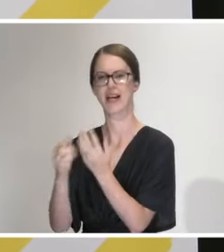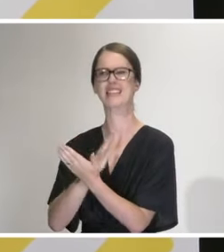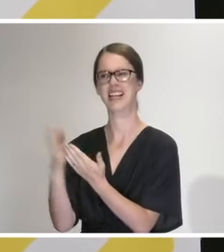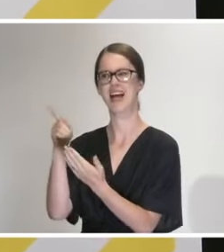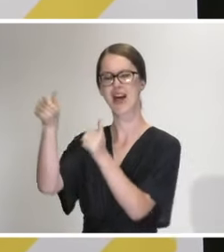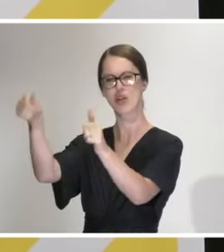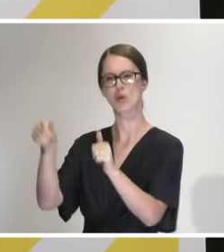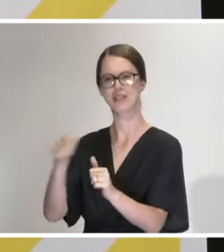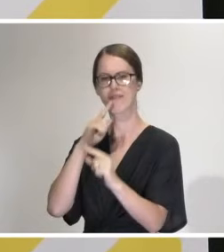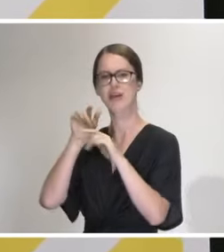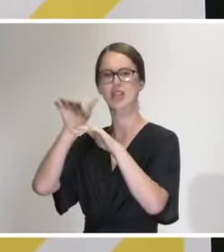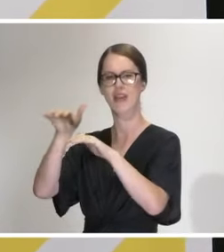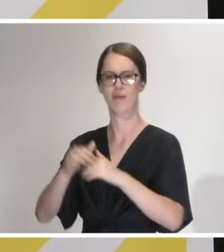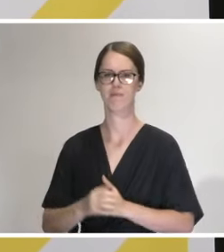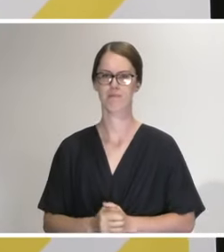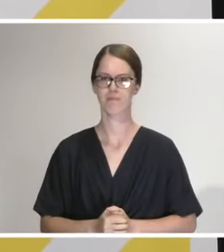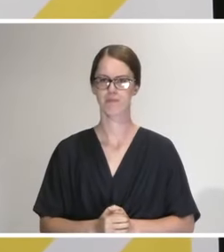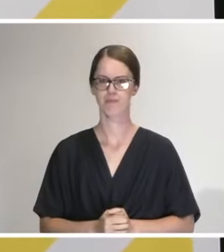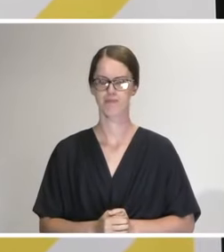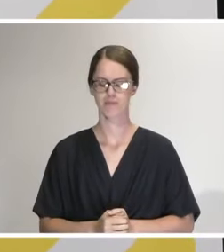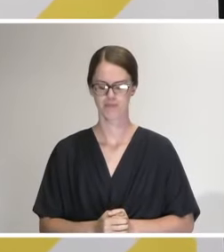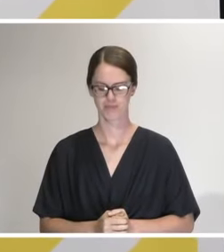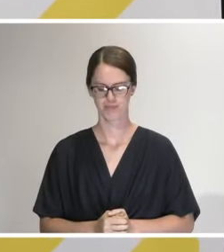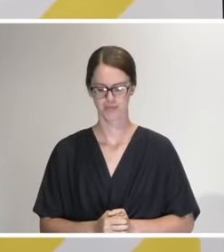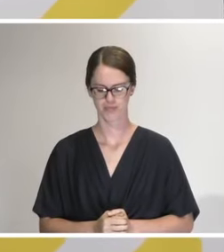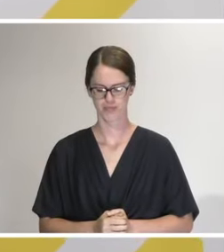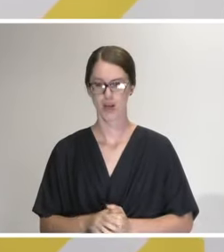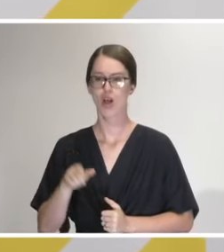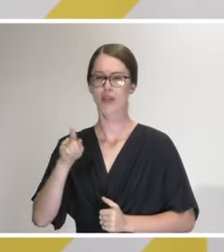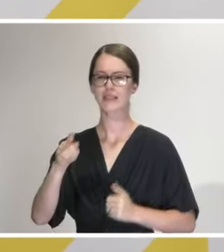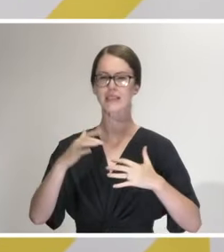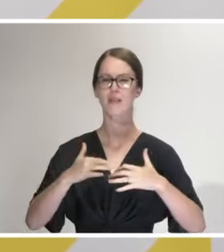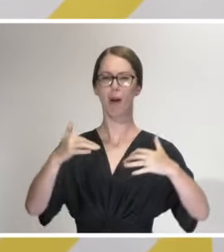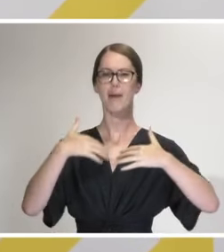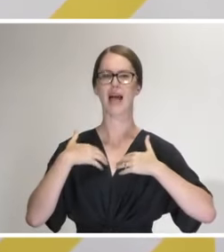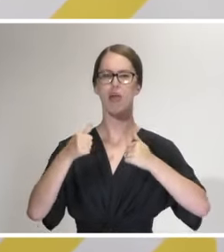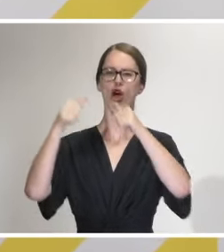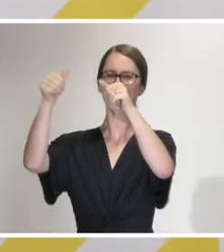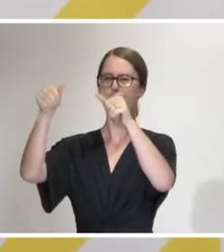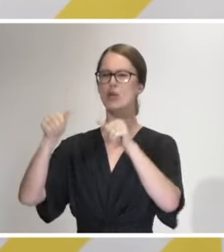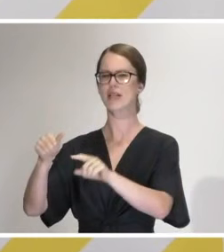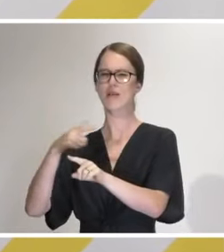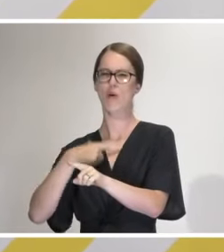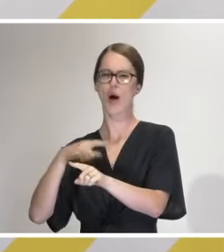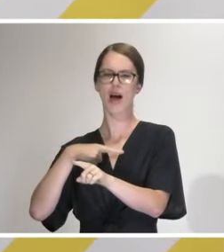get that high level of compliance. And again, this is a public health notice. It underscores the fact that